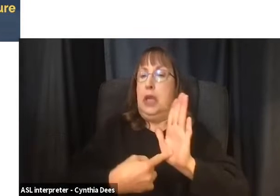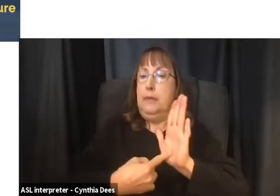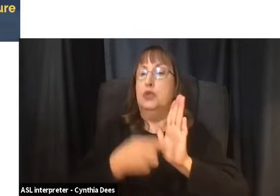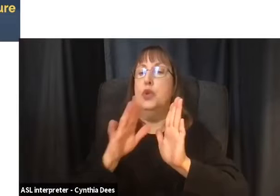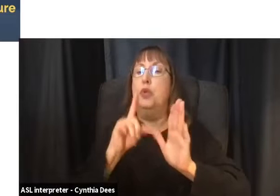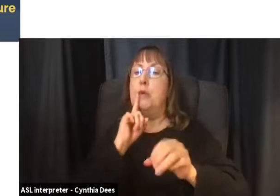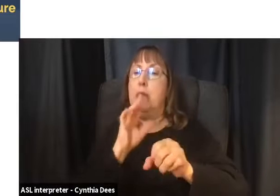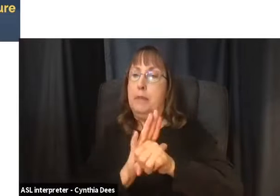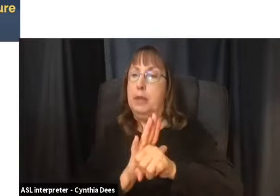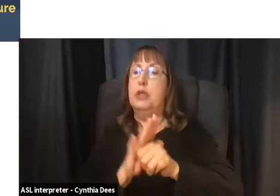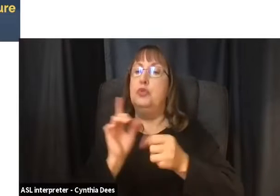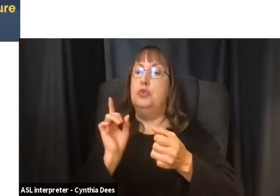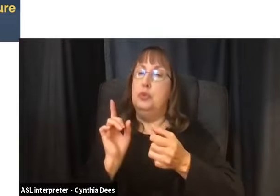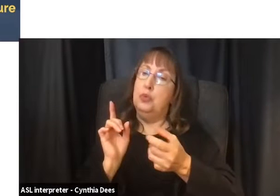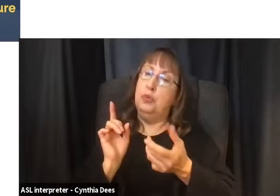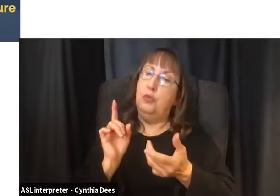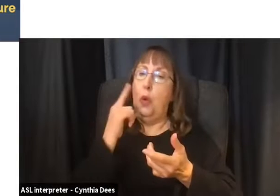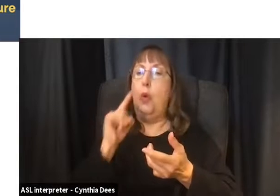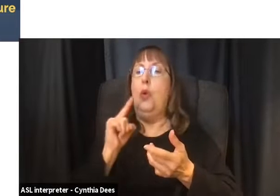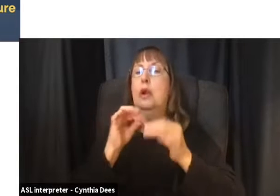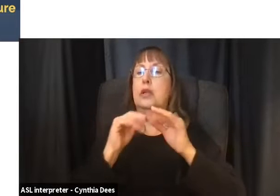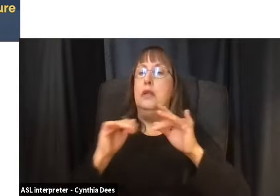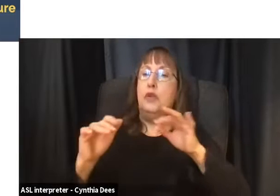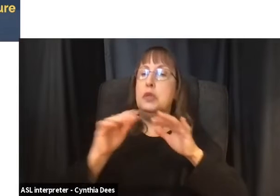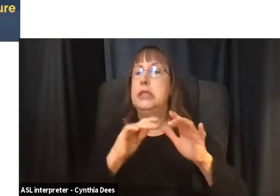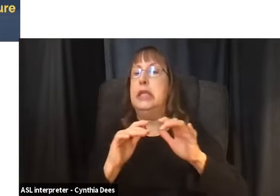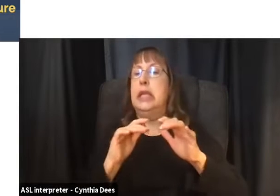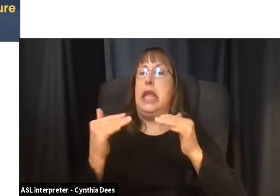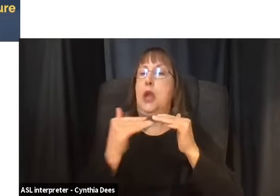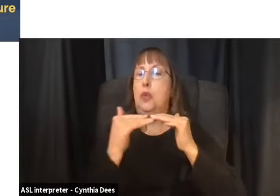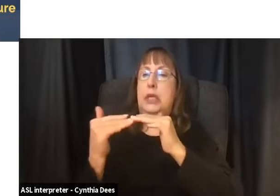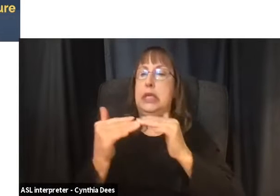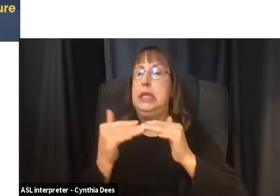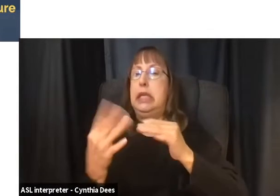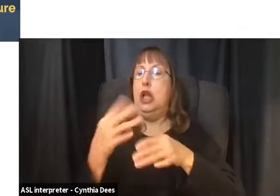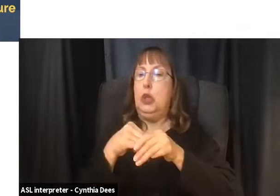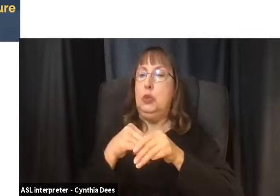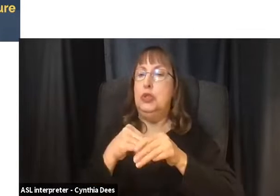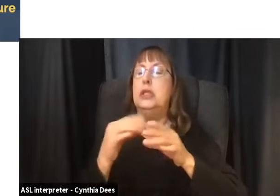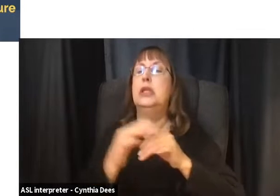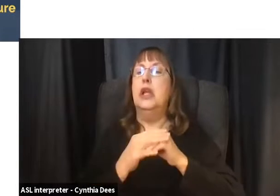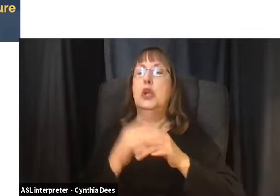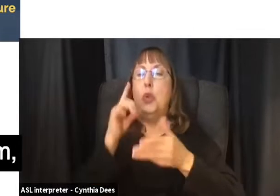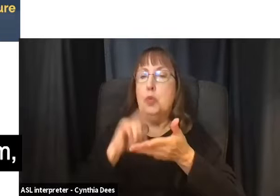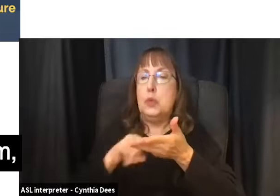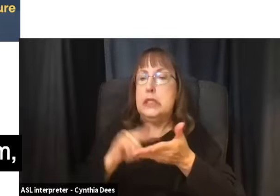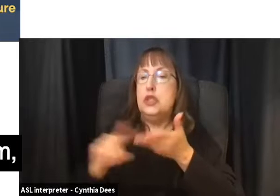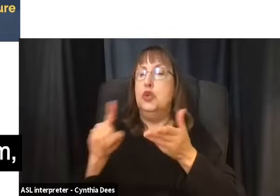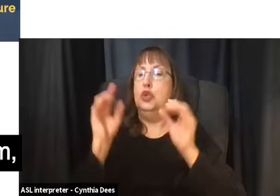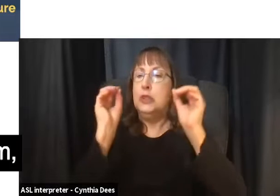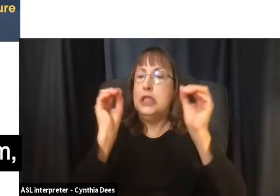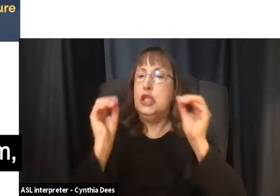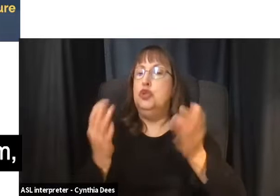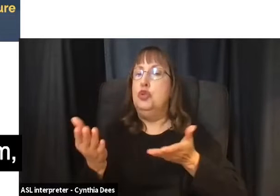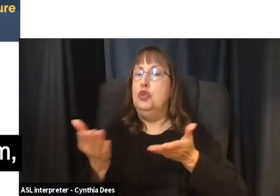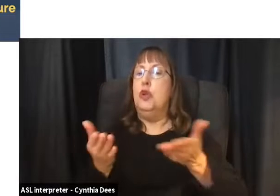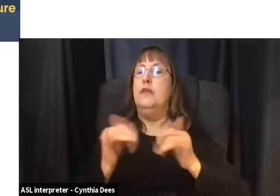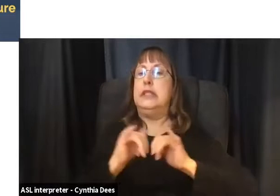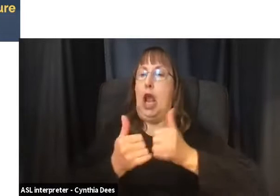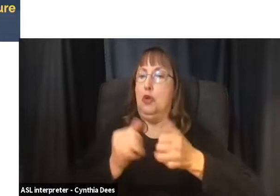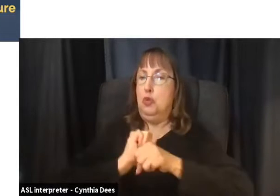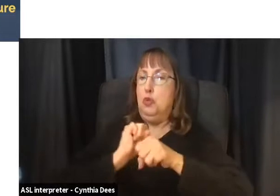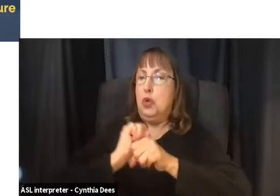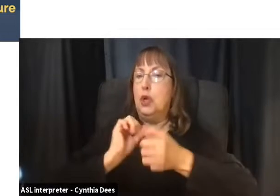to diversity, equity, and inclusion in your research, your teaching, your service, your way of working with the team,